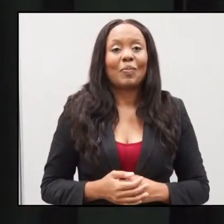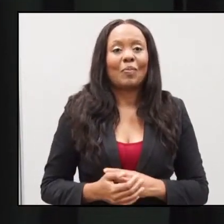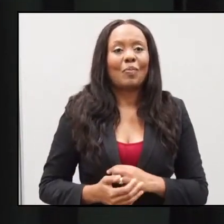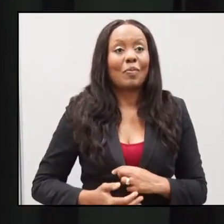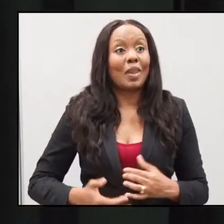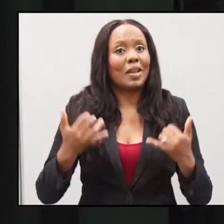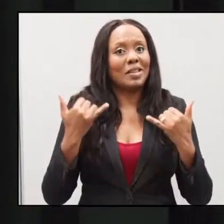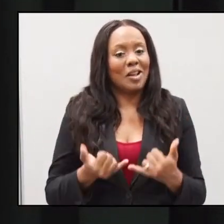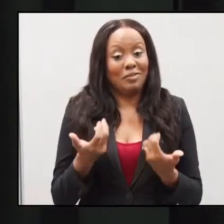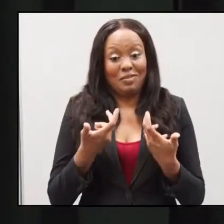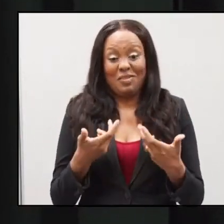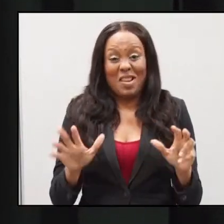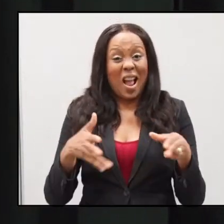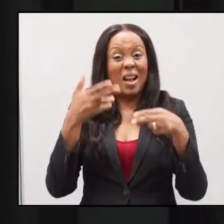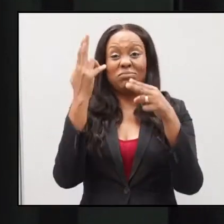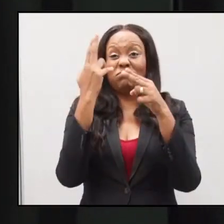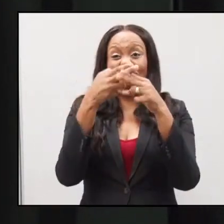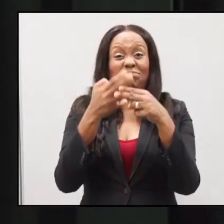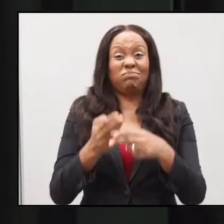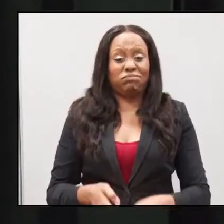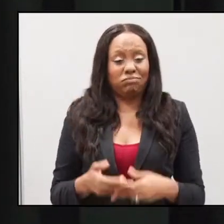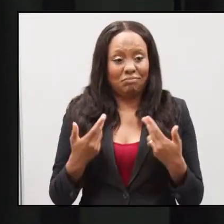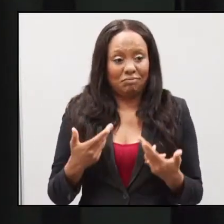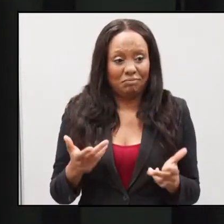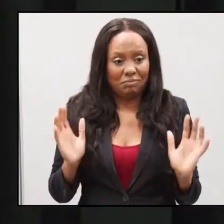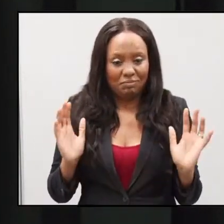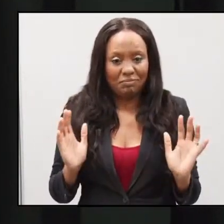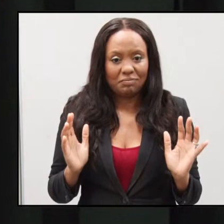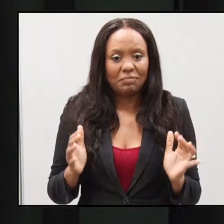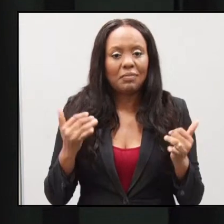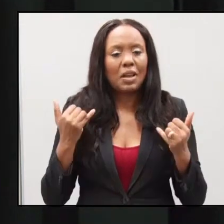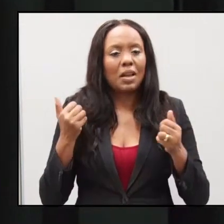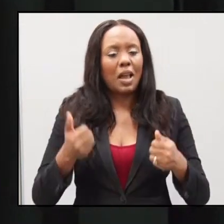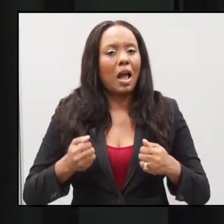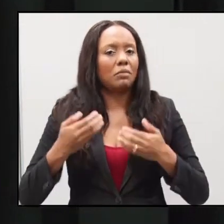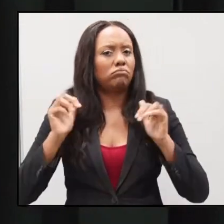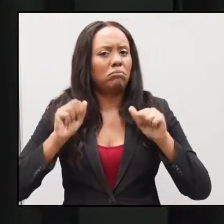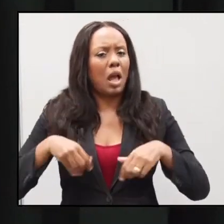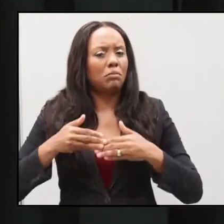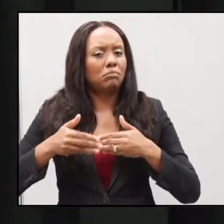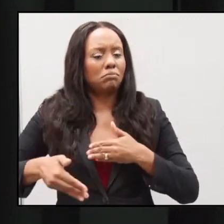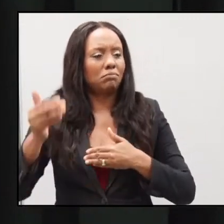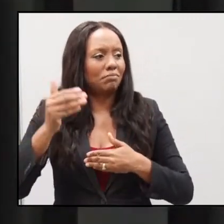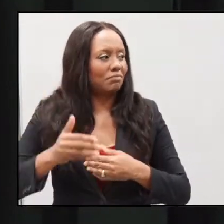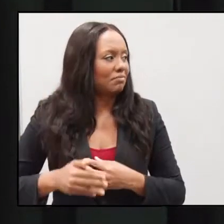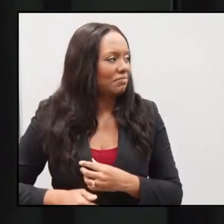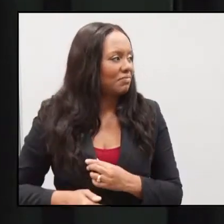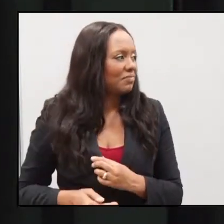been established, I think we can get on the road, all pun intended.